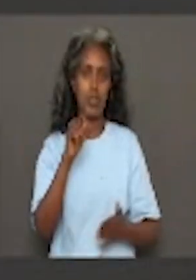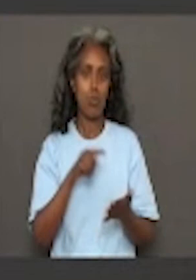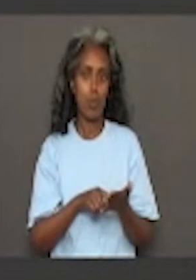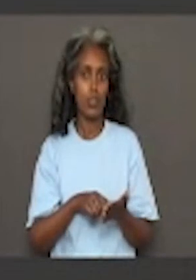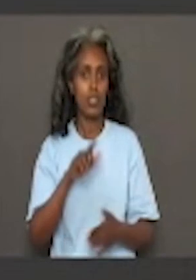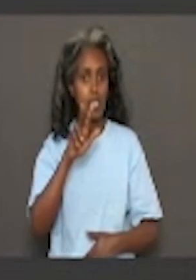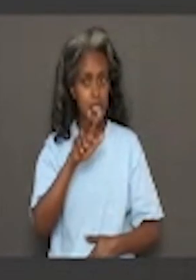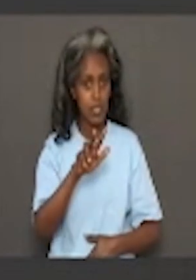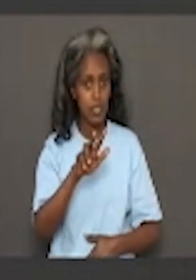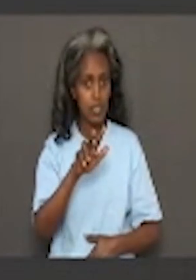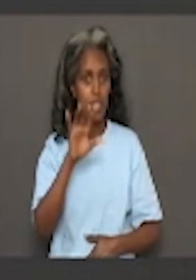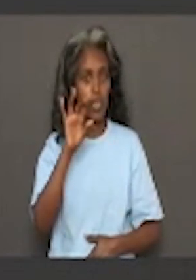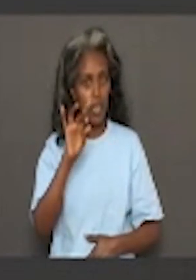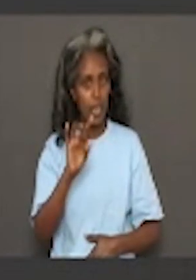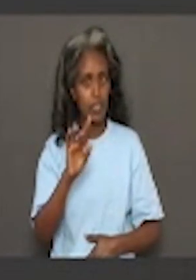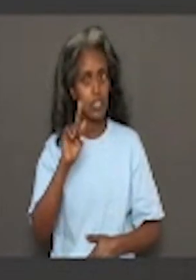D equals